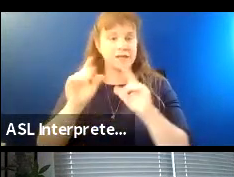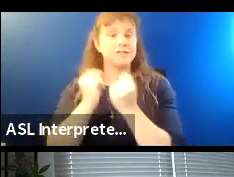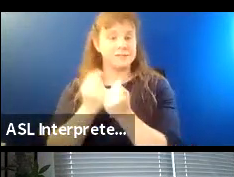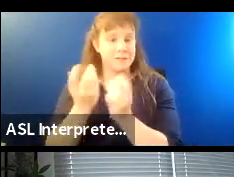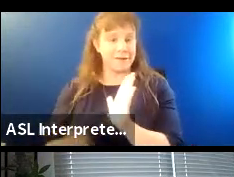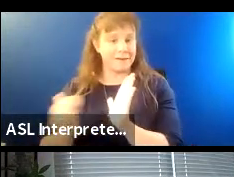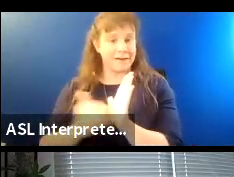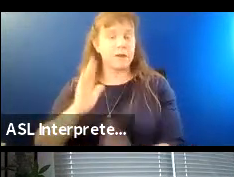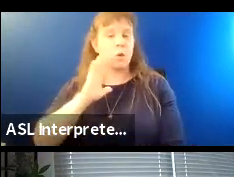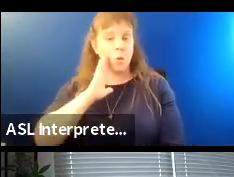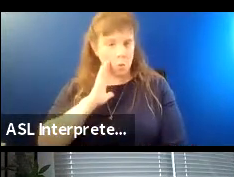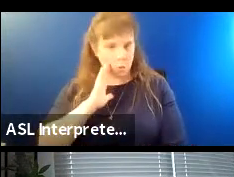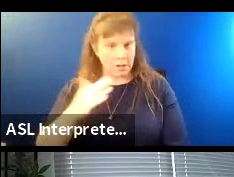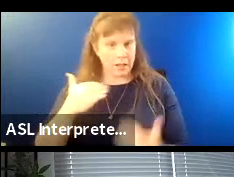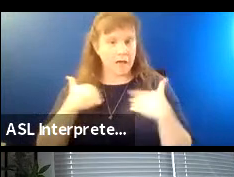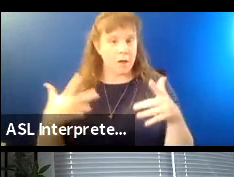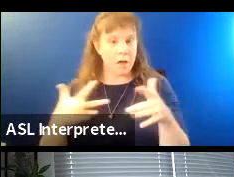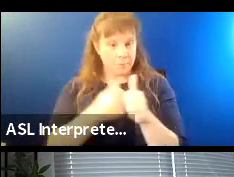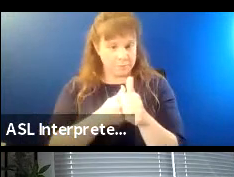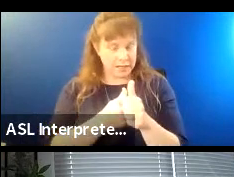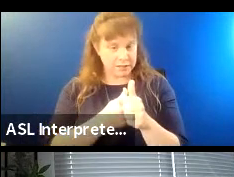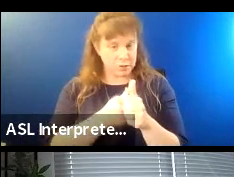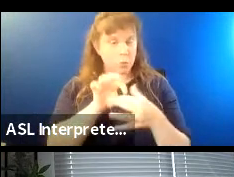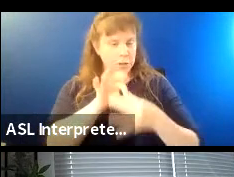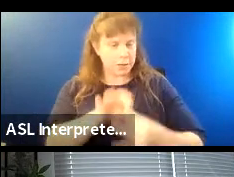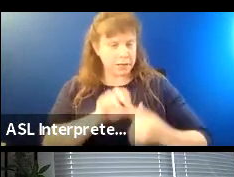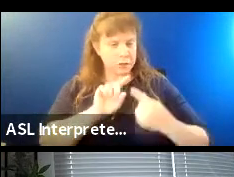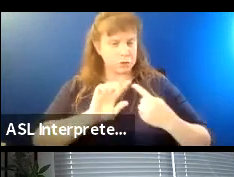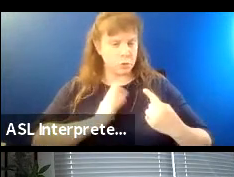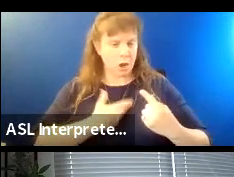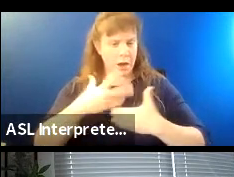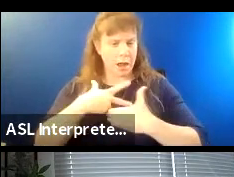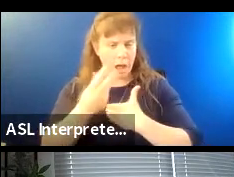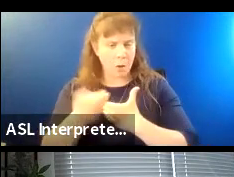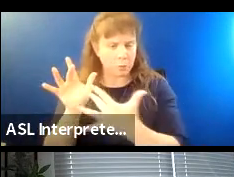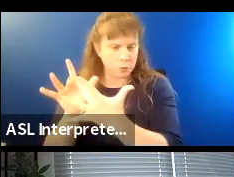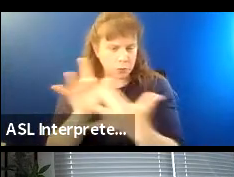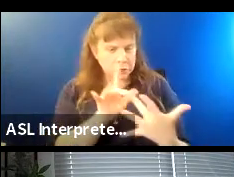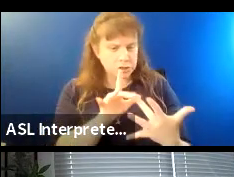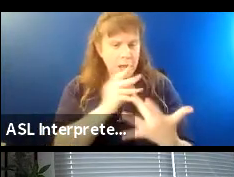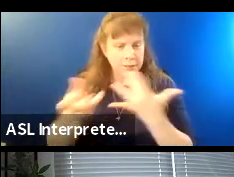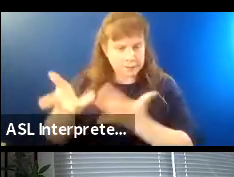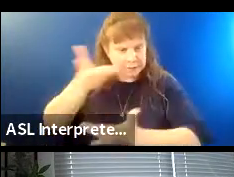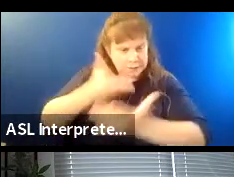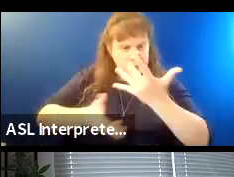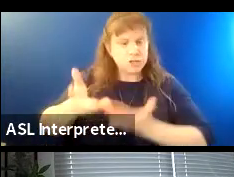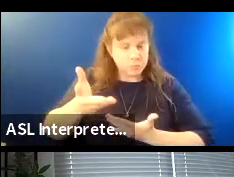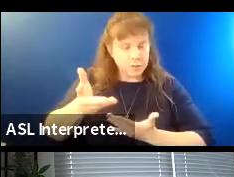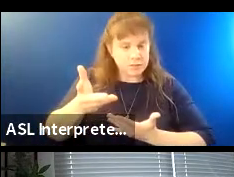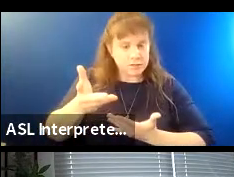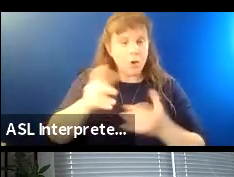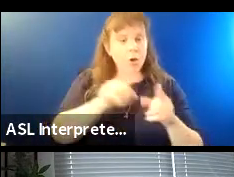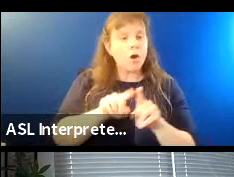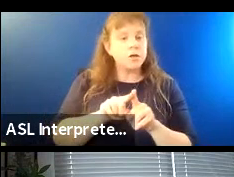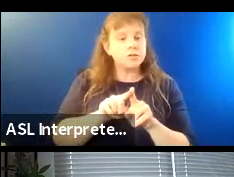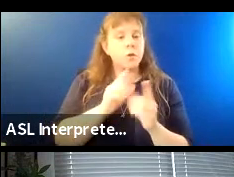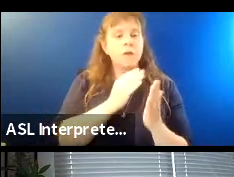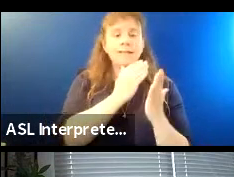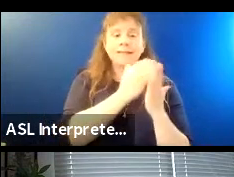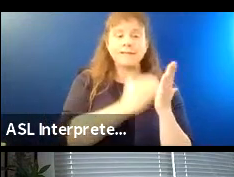our update, about our outreach and engagement, and hear a little bit about lessons learned about